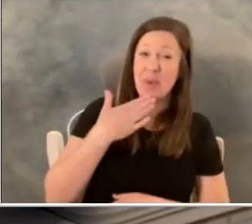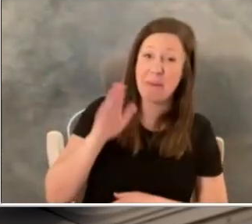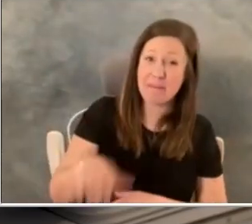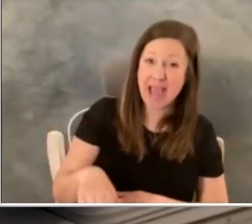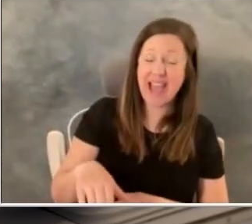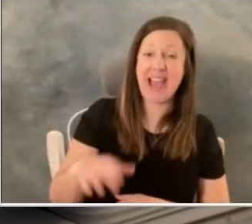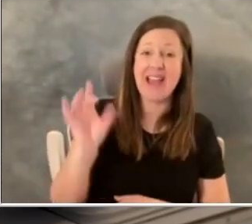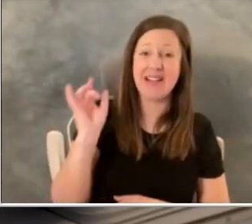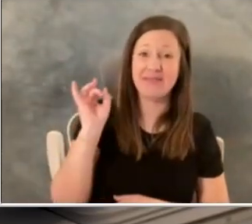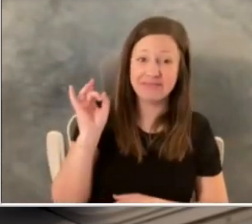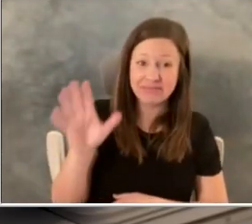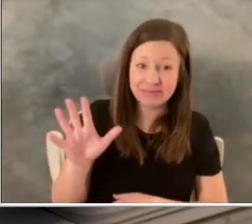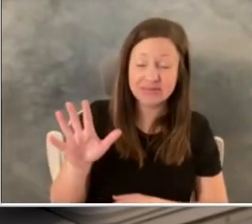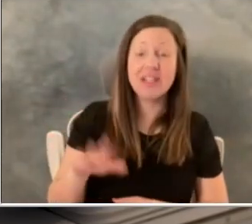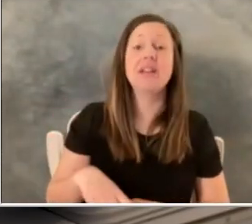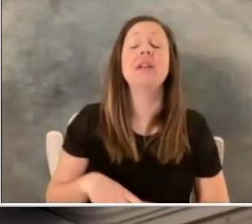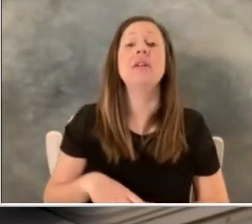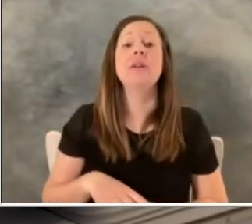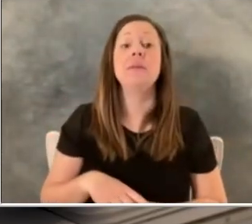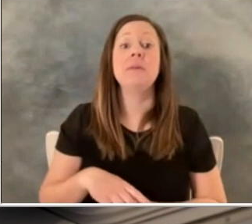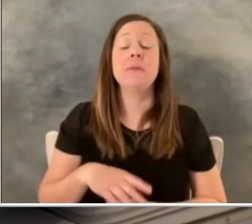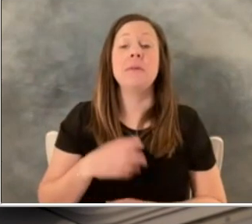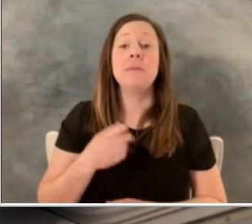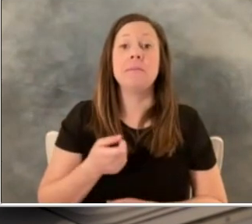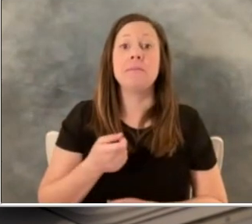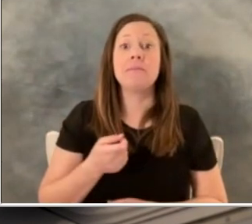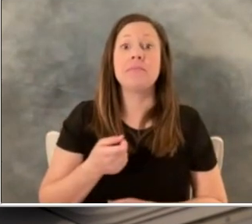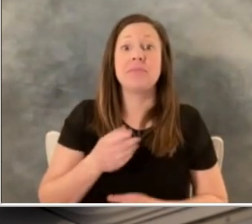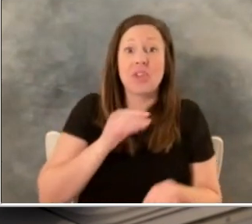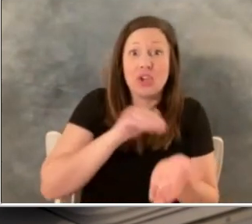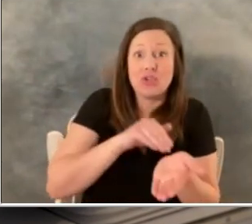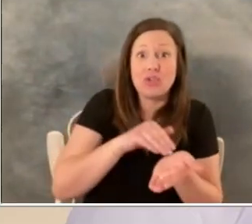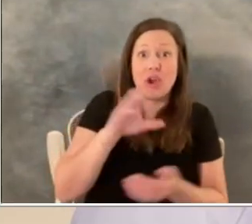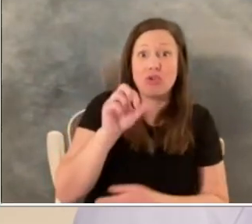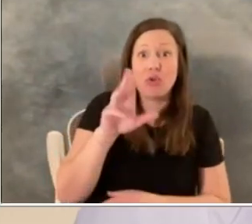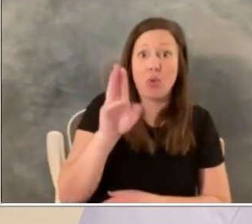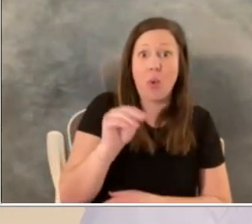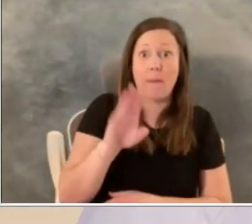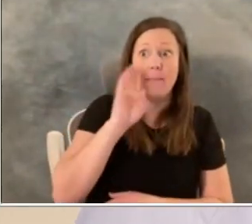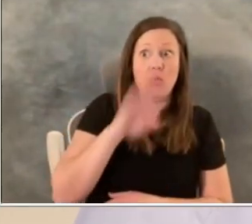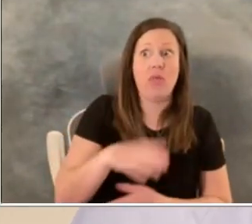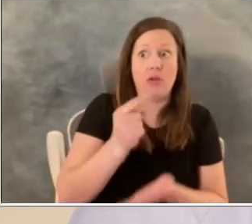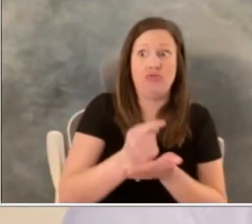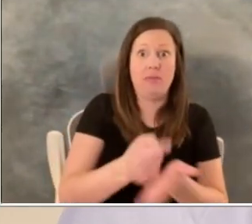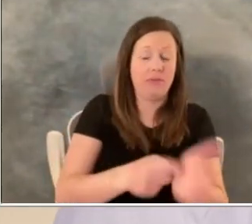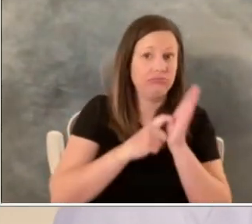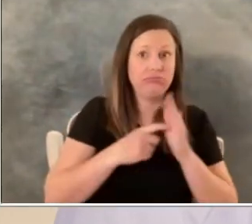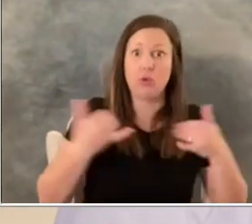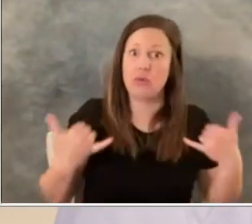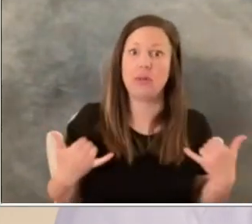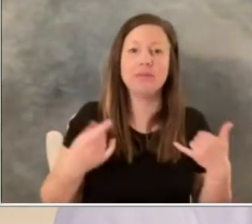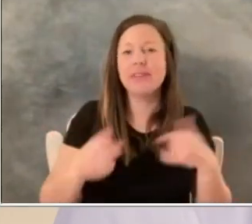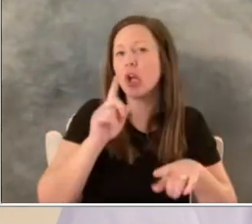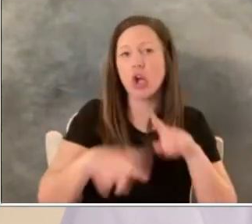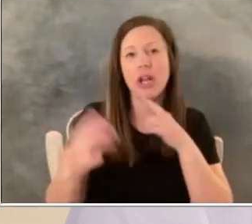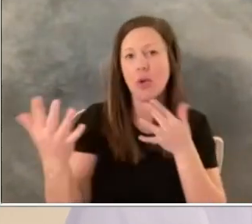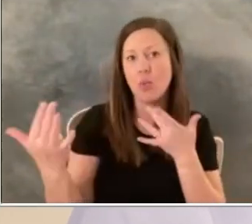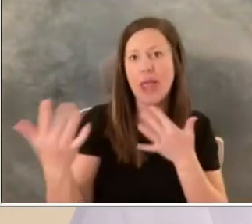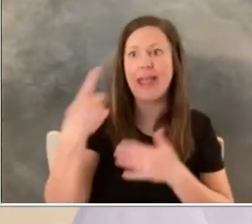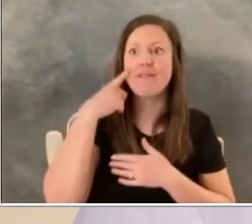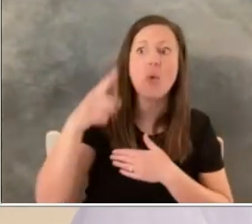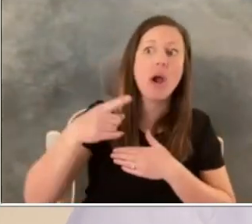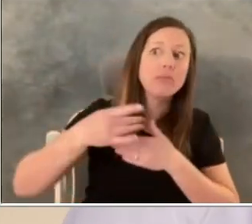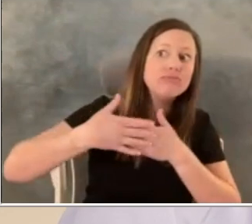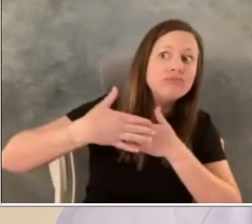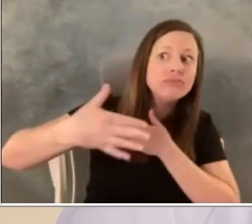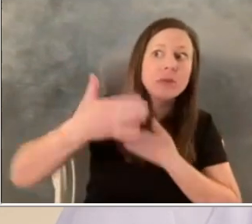body, in the bone lesions, that Dr. Corum knew he needed treatment immediately. He couldn't wait for something that might take weeks and